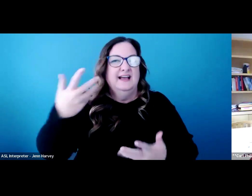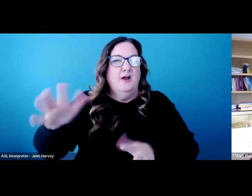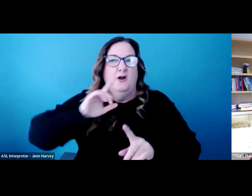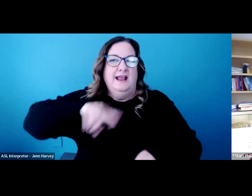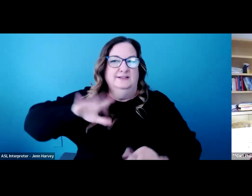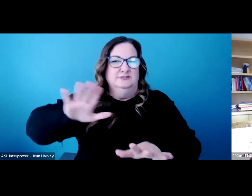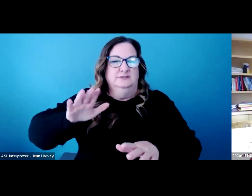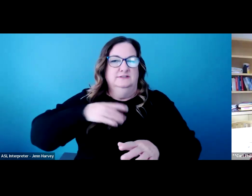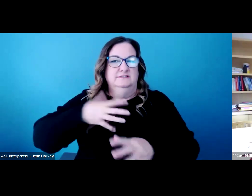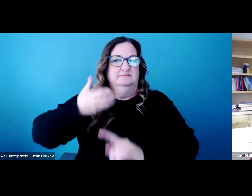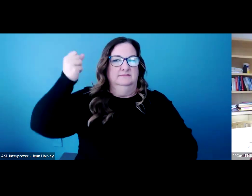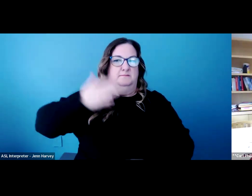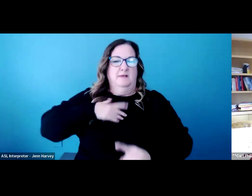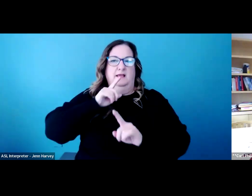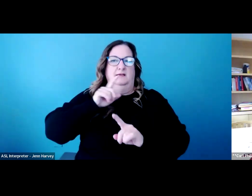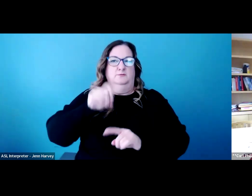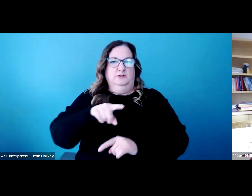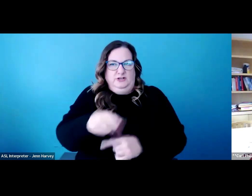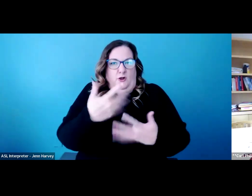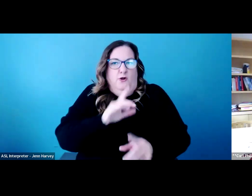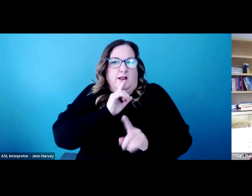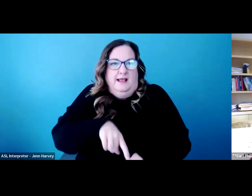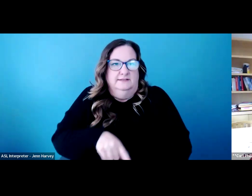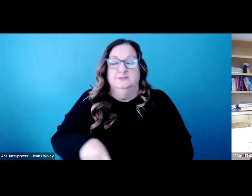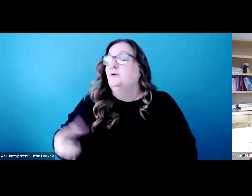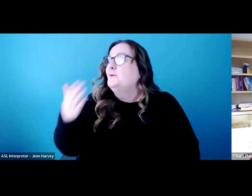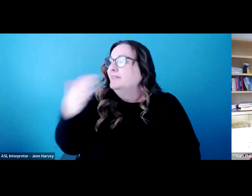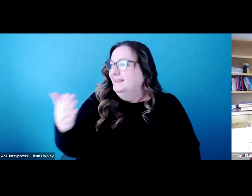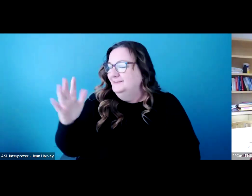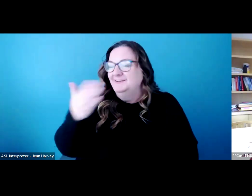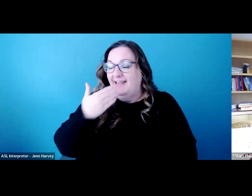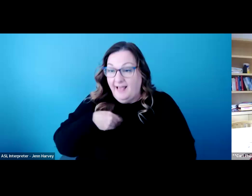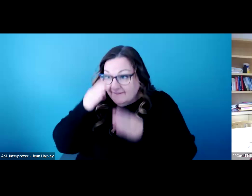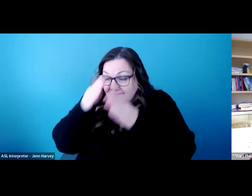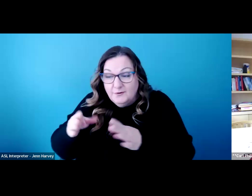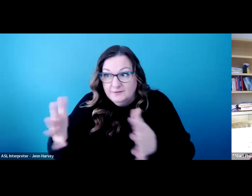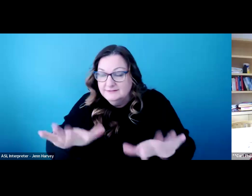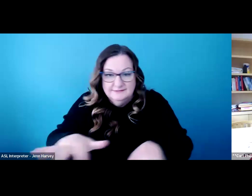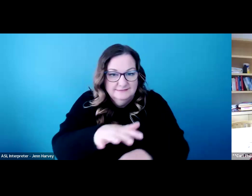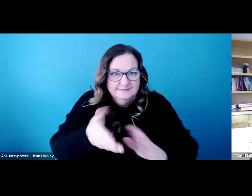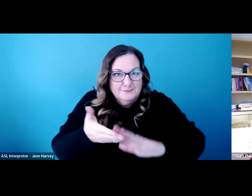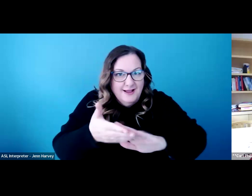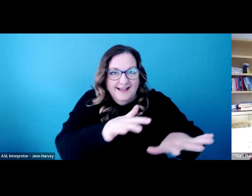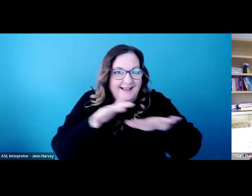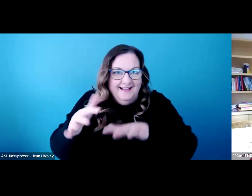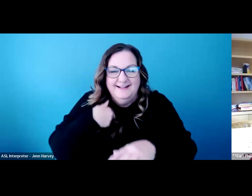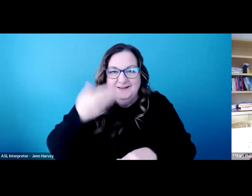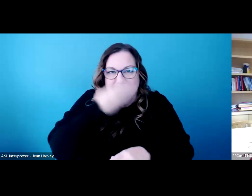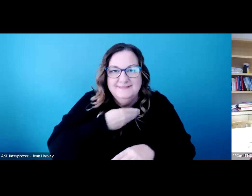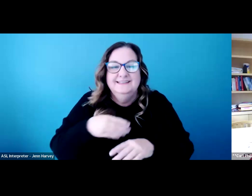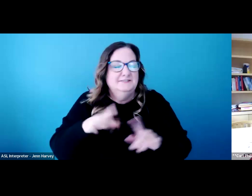question. This is he answered that great. question. Thank you, Christine. I'm so focused on I know, it's fine. Thank